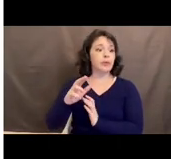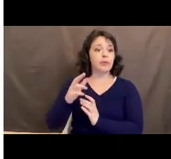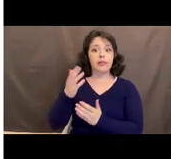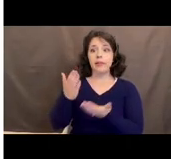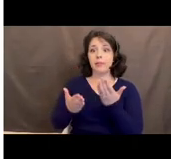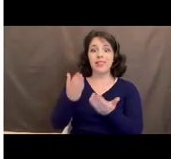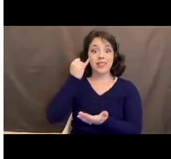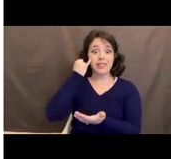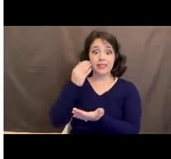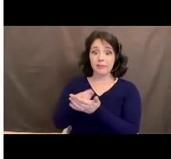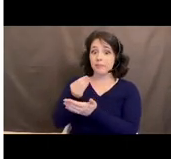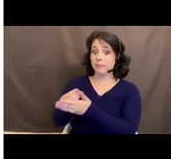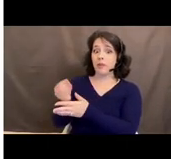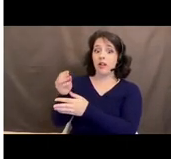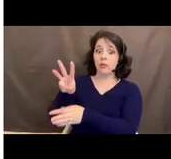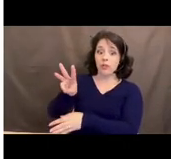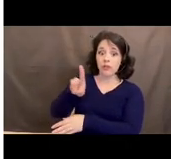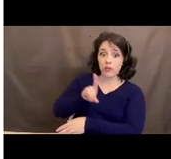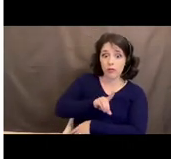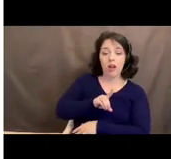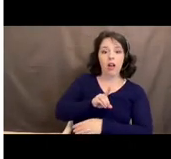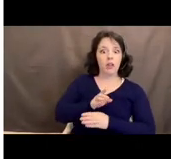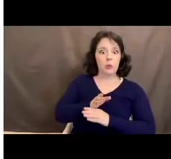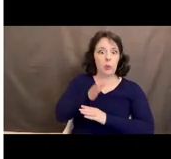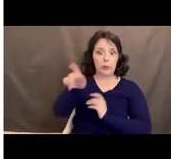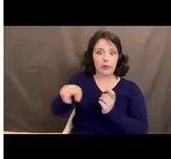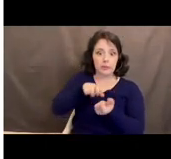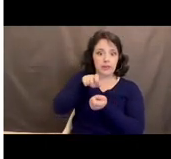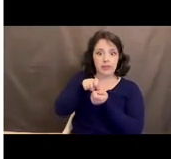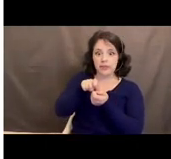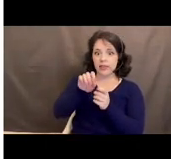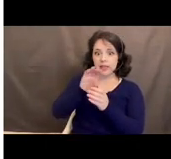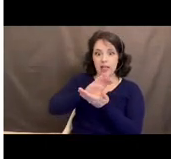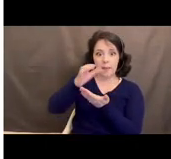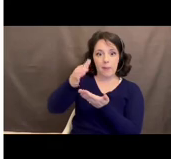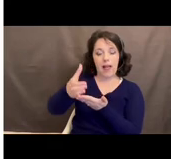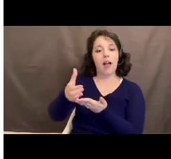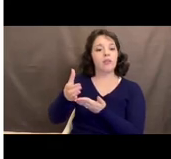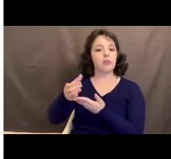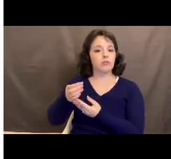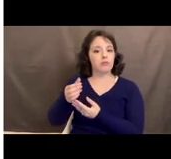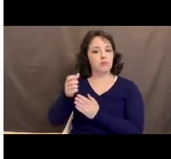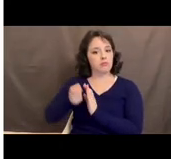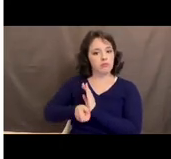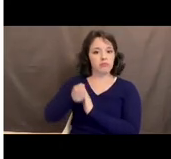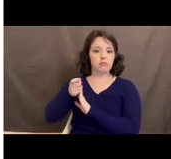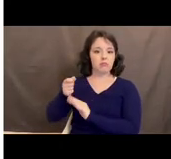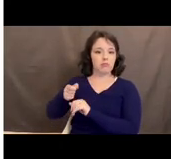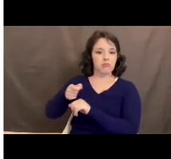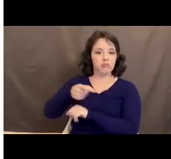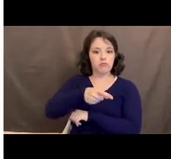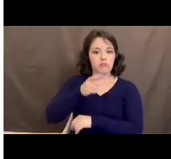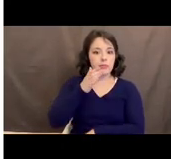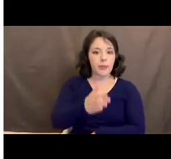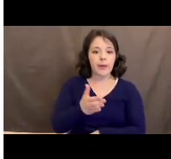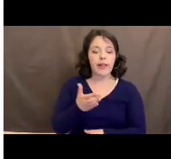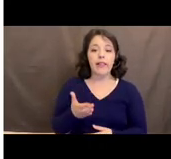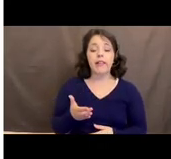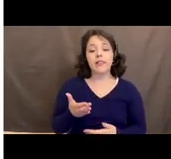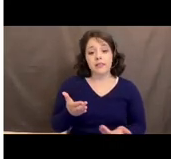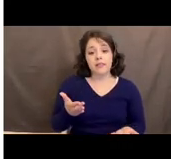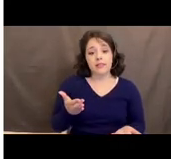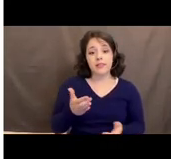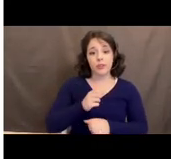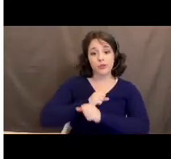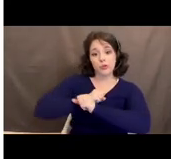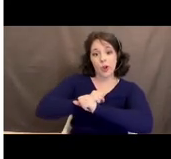dollar amount is. It's just another security measure. We take security very, very seriously for these ABLE plans, as we know other program